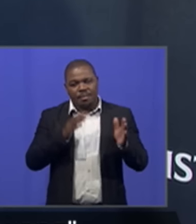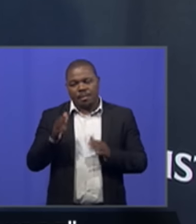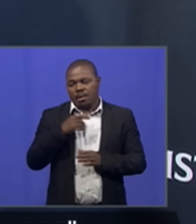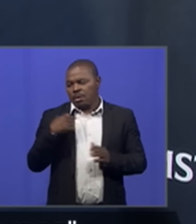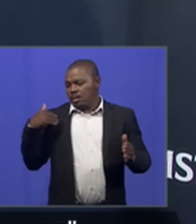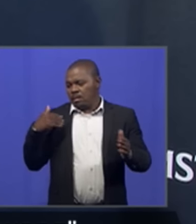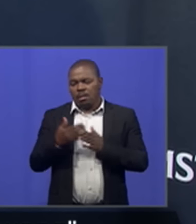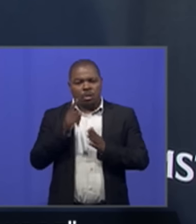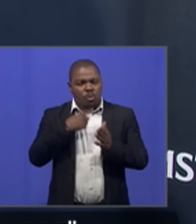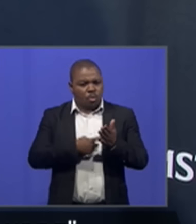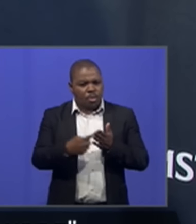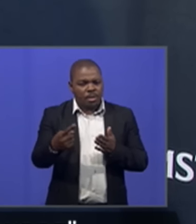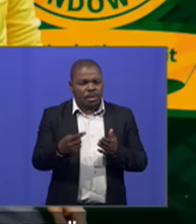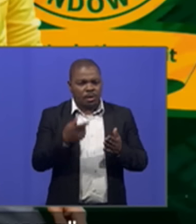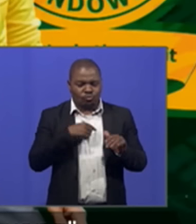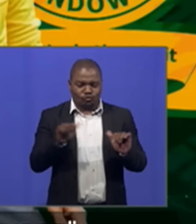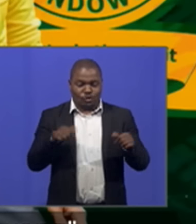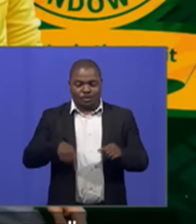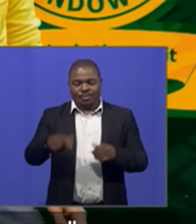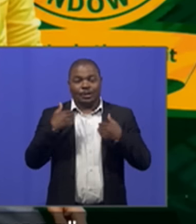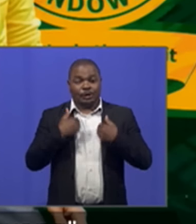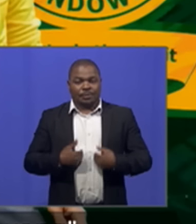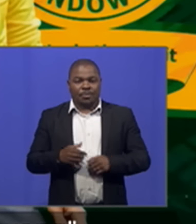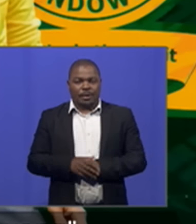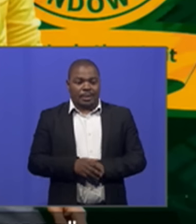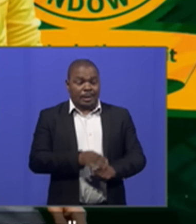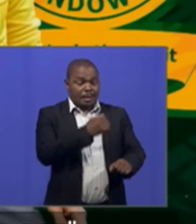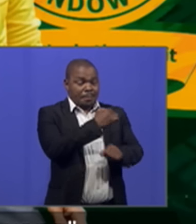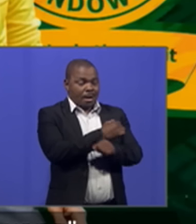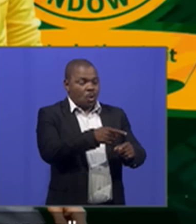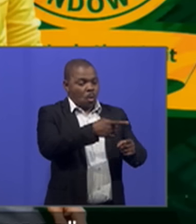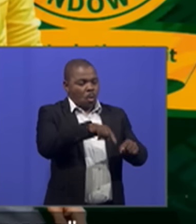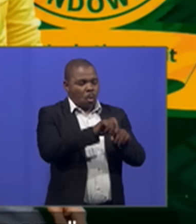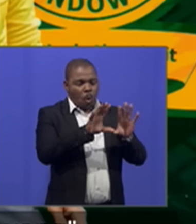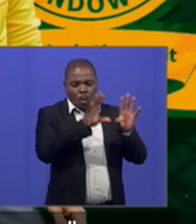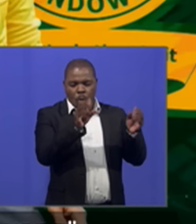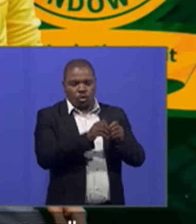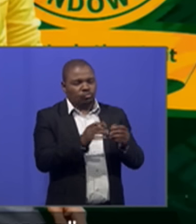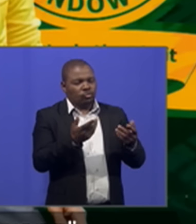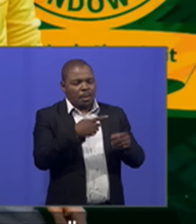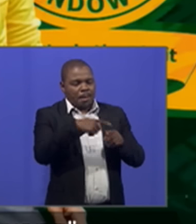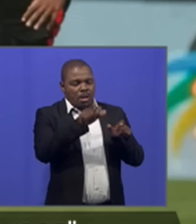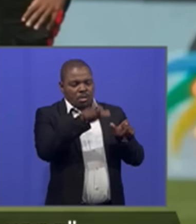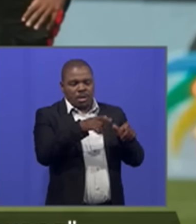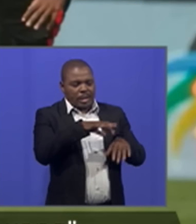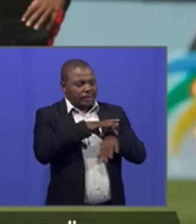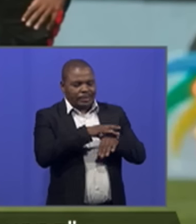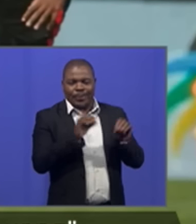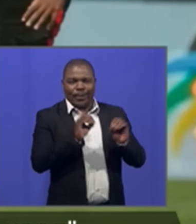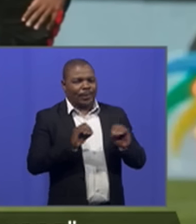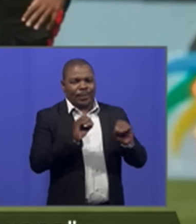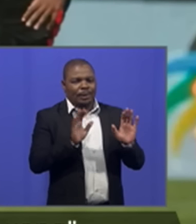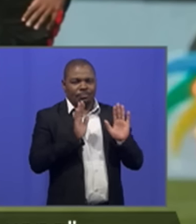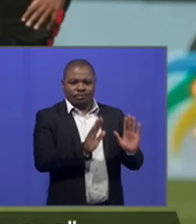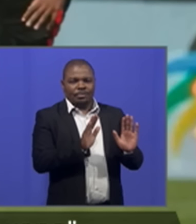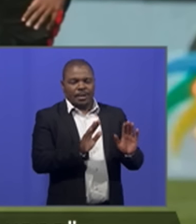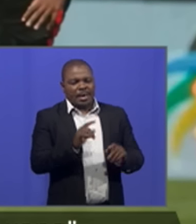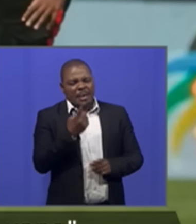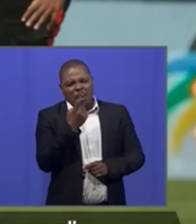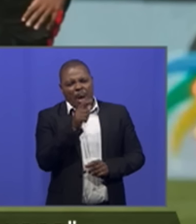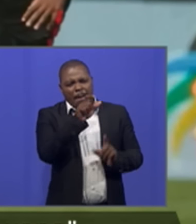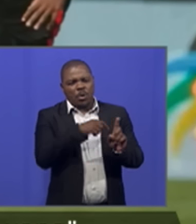and we are ready for Sunday. Baraluki ka moka ba Pirates ba tla be ba le gona go raloka papadi ye ntle le moralo